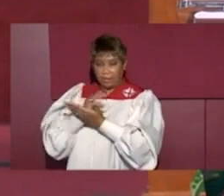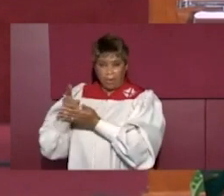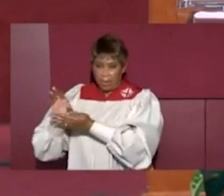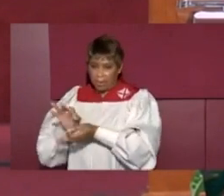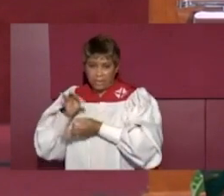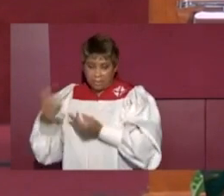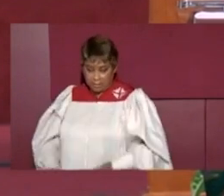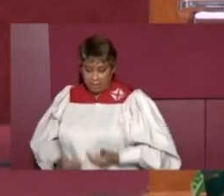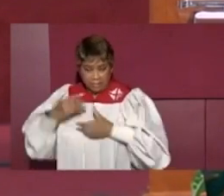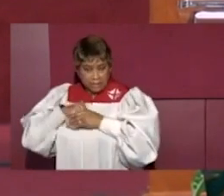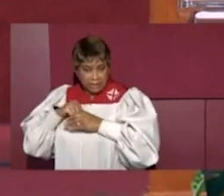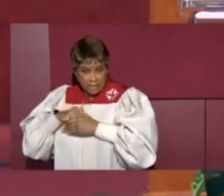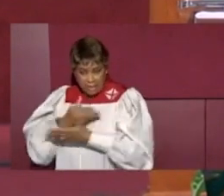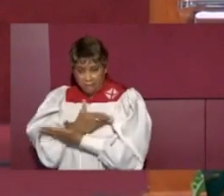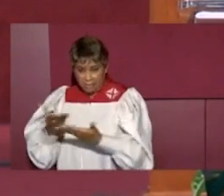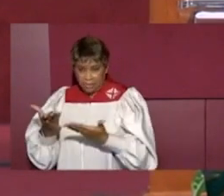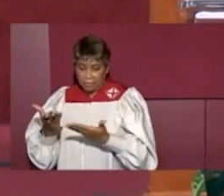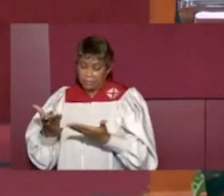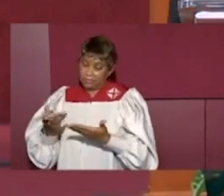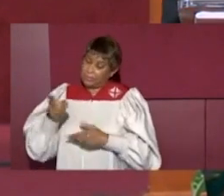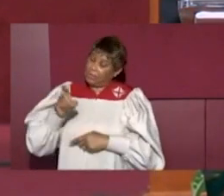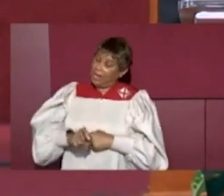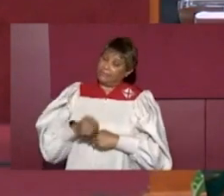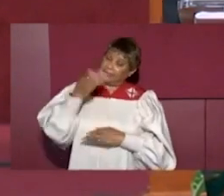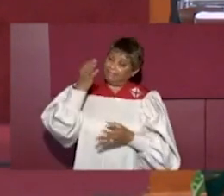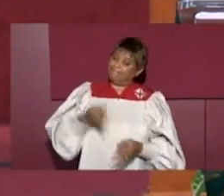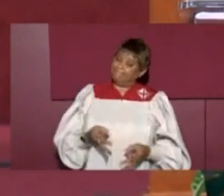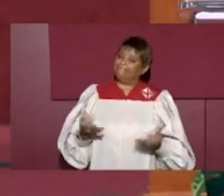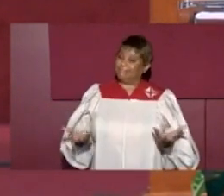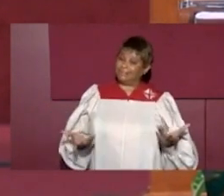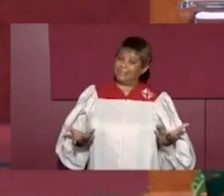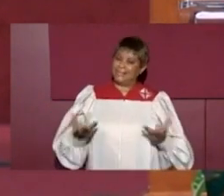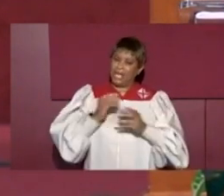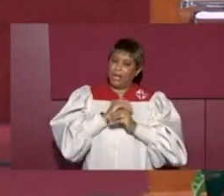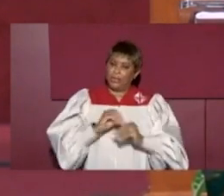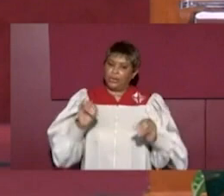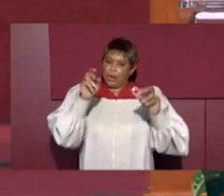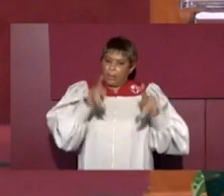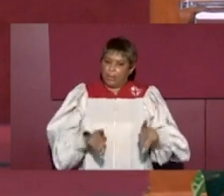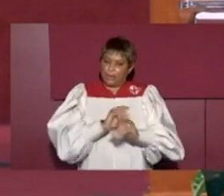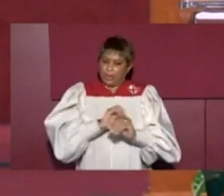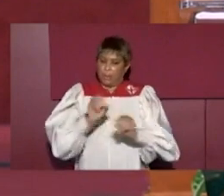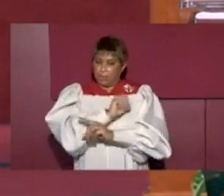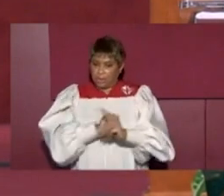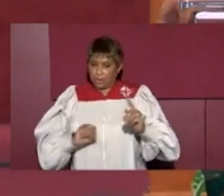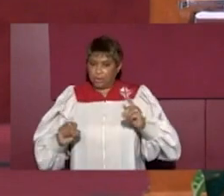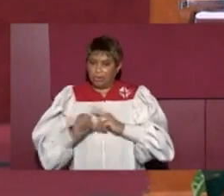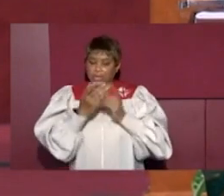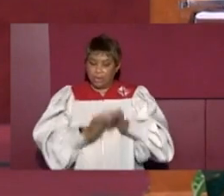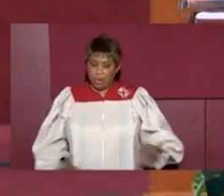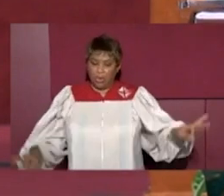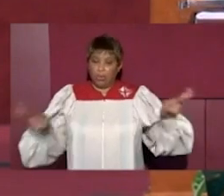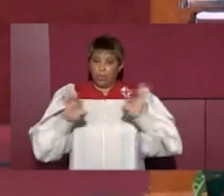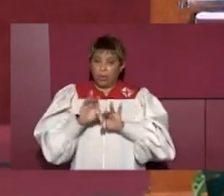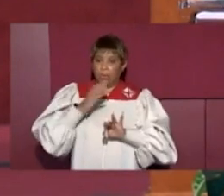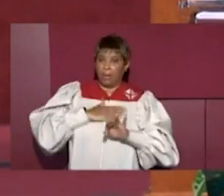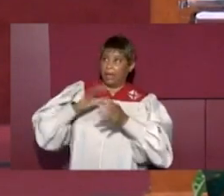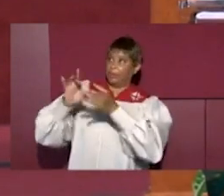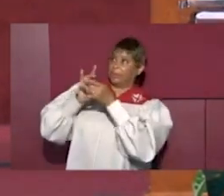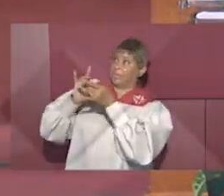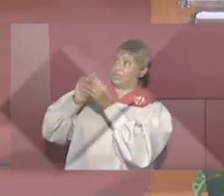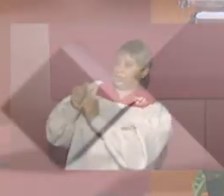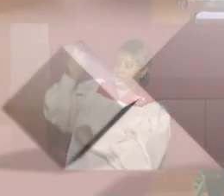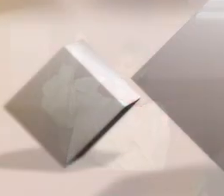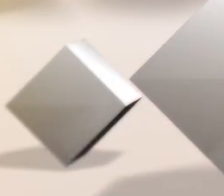that dwells in you. And, you know, at some point, you just have to make a decision that no one and no situation is worth my relationship with God.